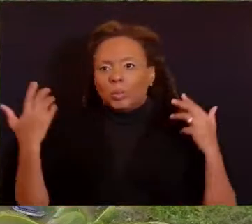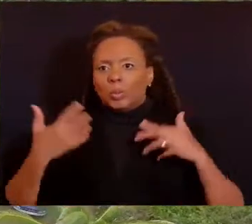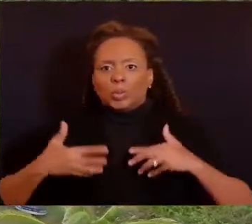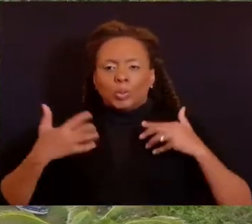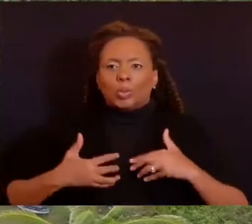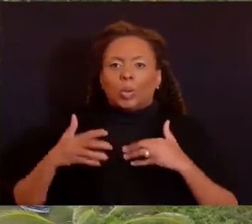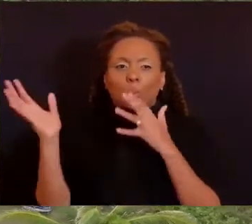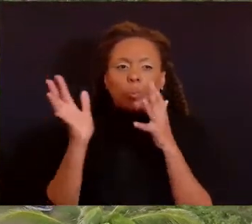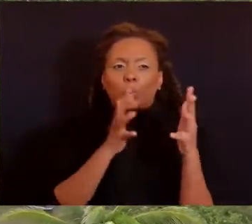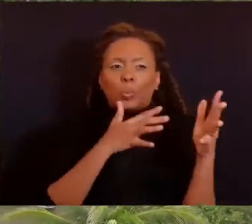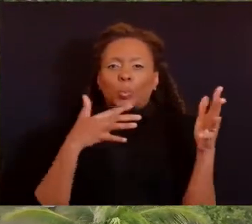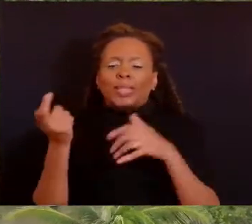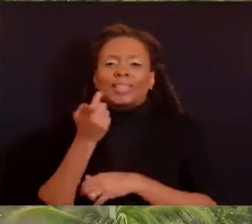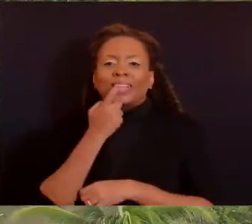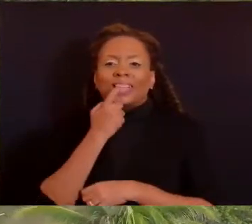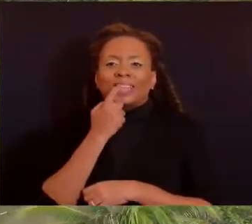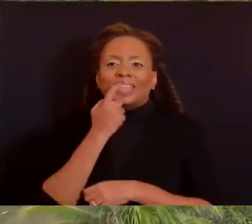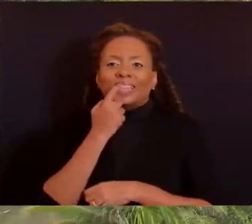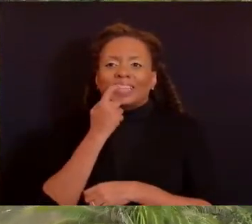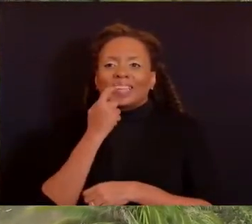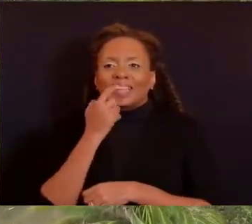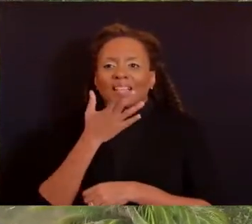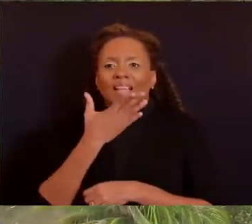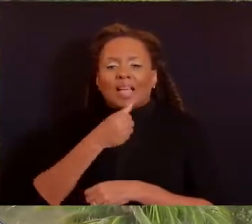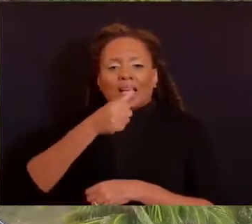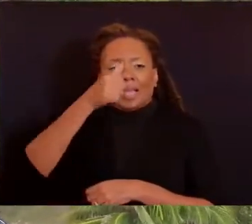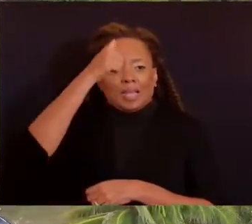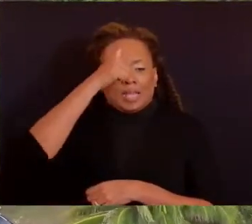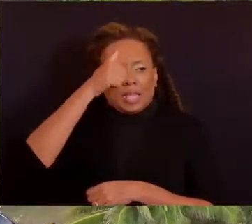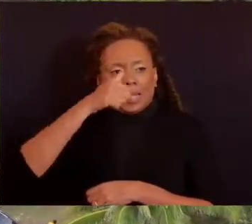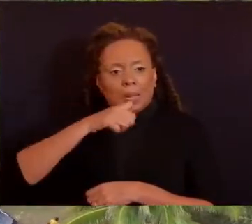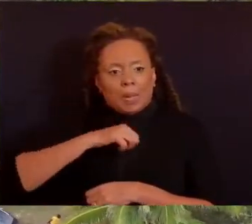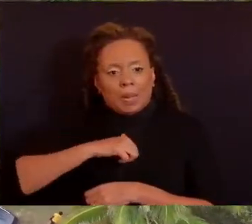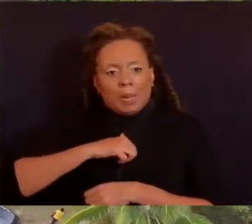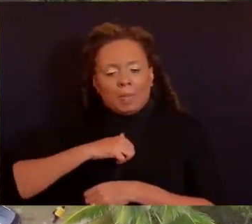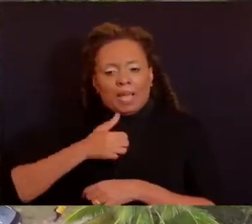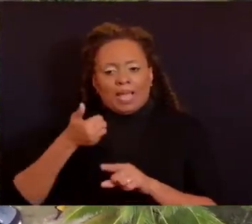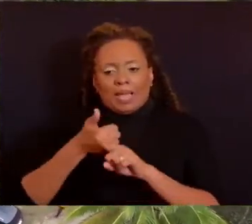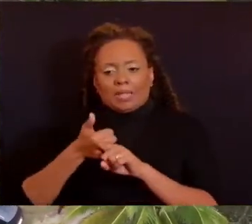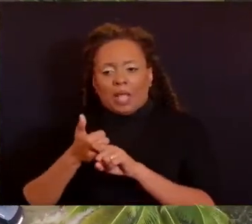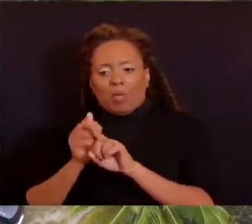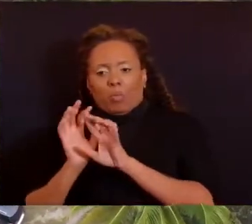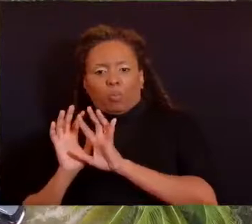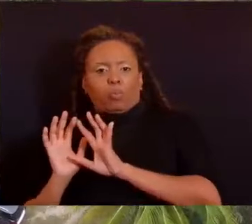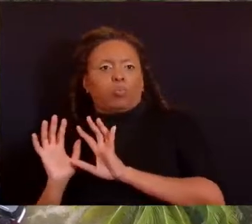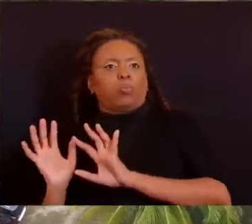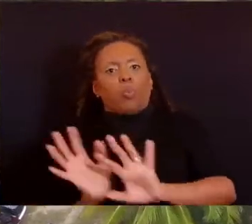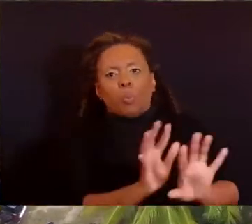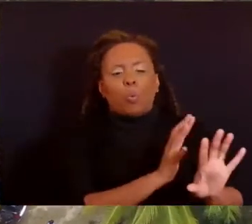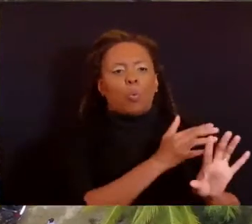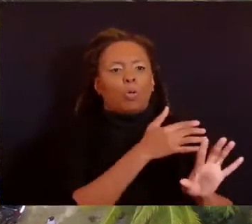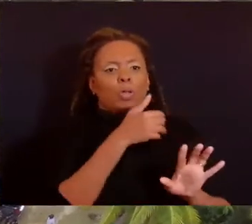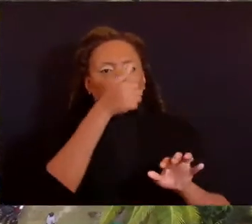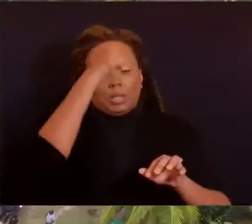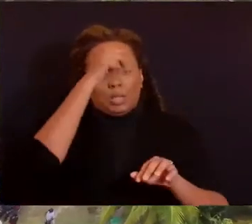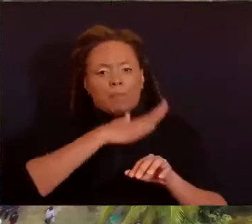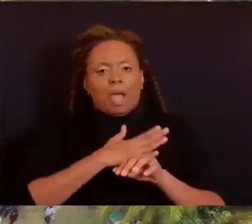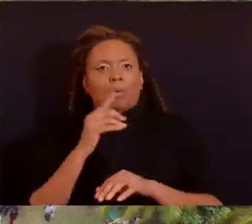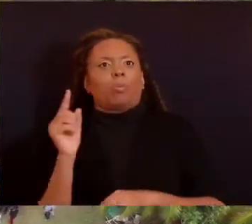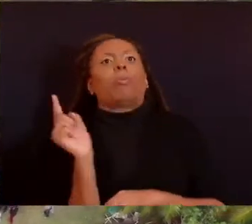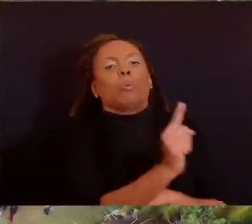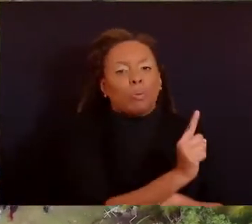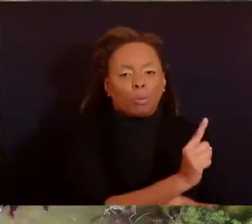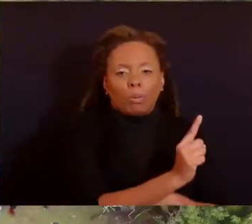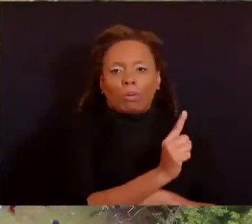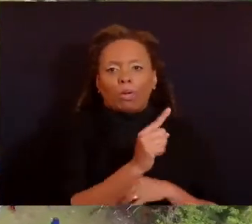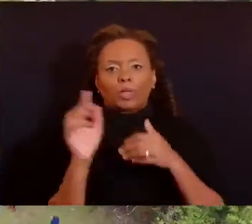blew the glass, it literally pushed him against the wall inside, and he had to flee the house and could only return once